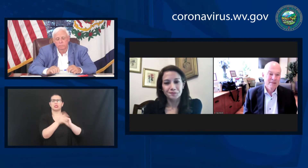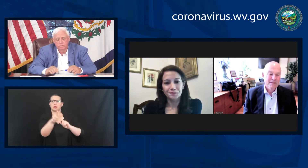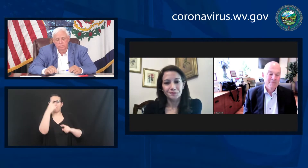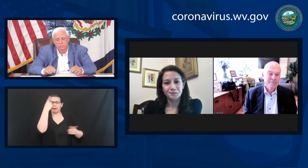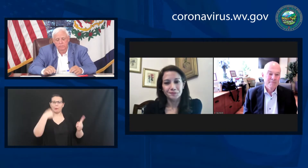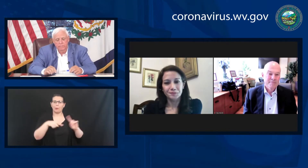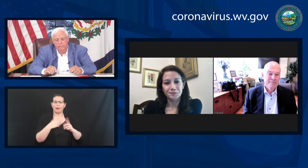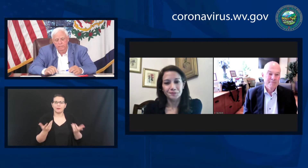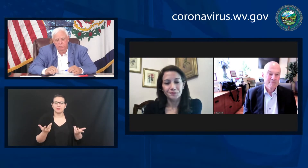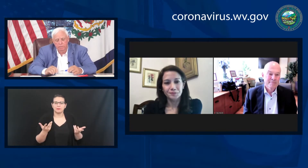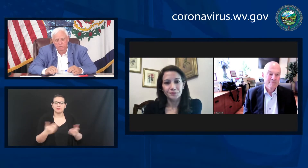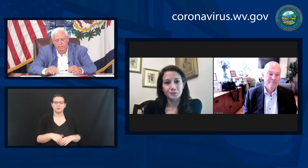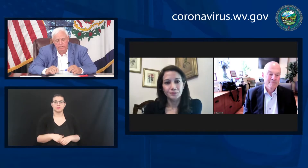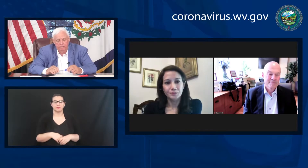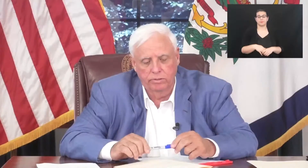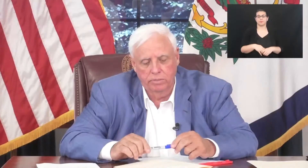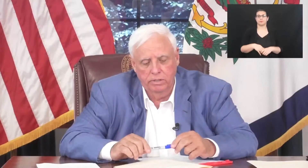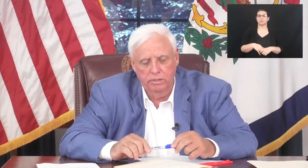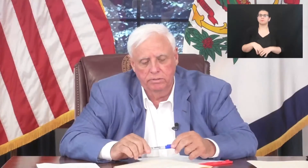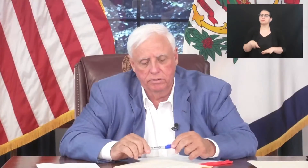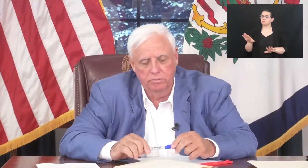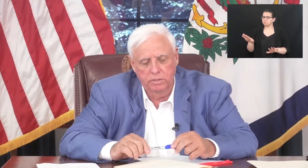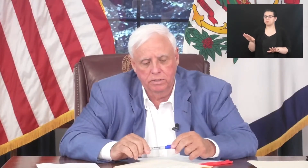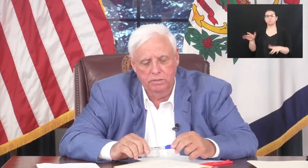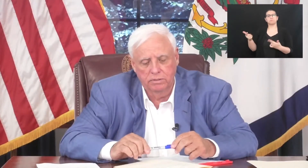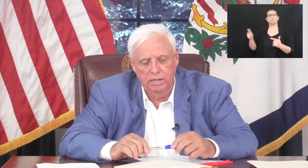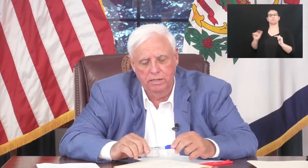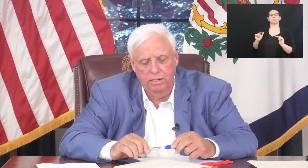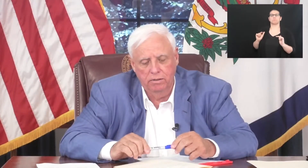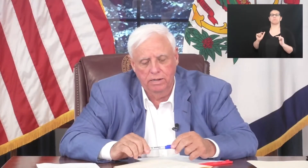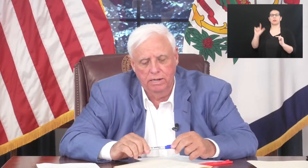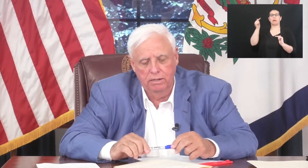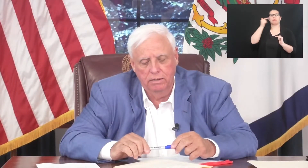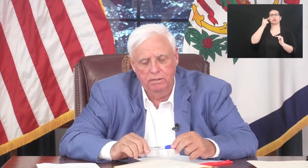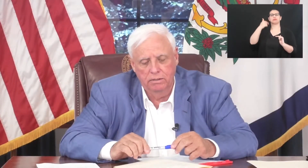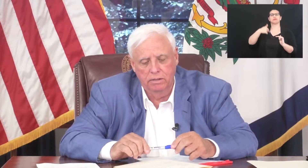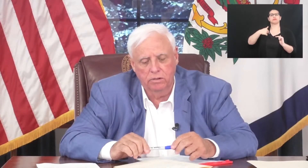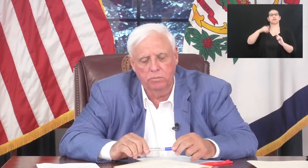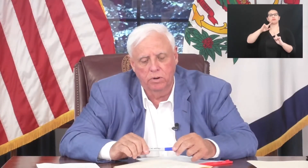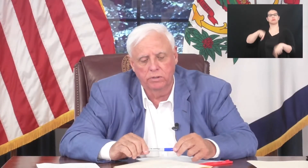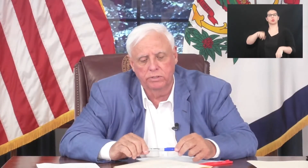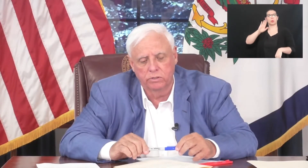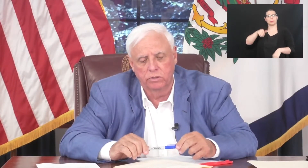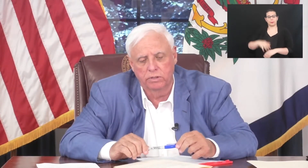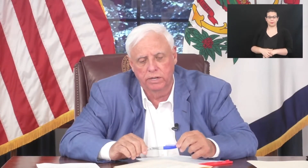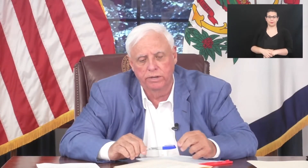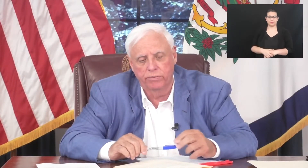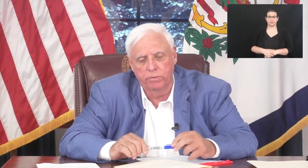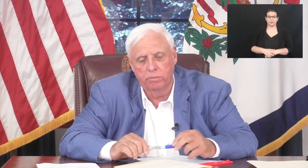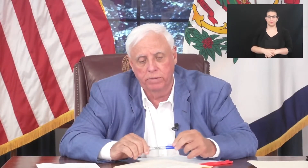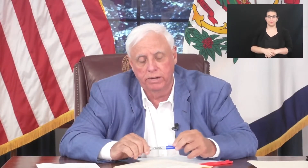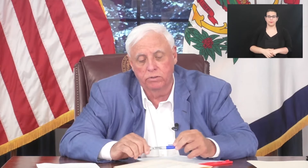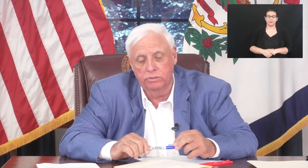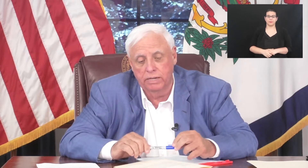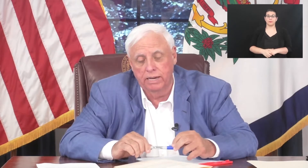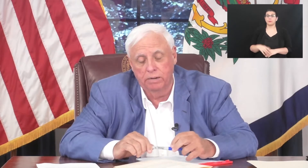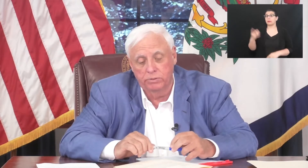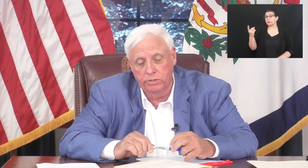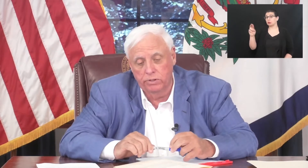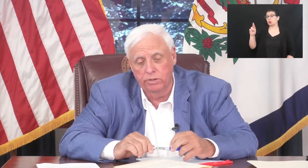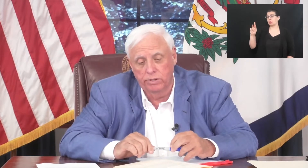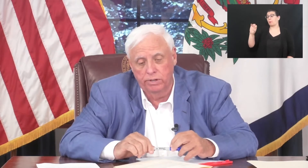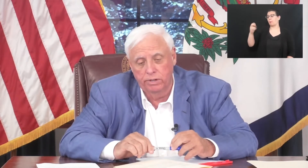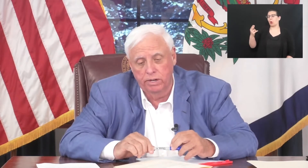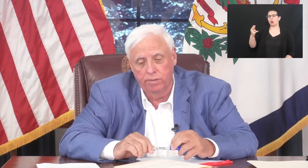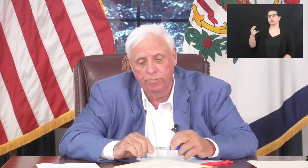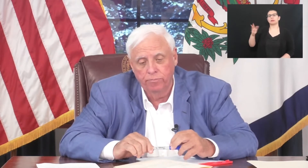Well, Kenny, let me answer it because you know, Dr. Marsh is going to tell you from a medical side, I'm